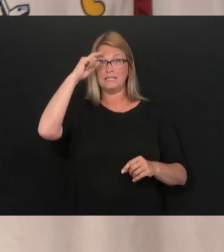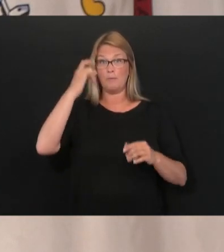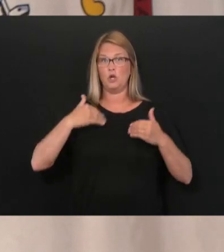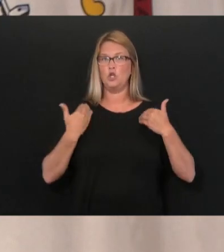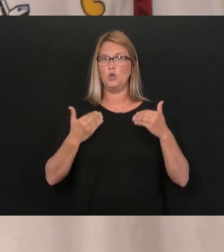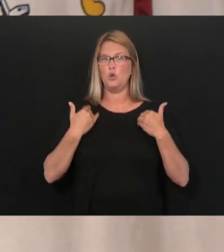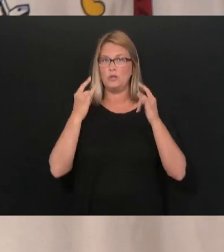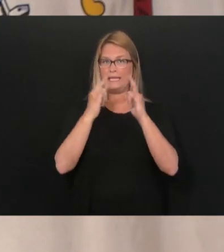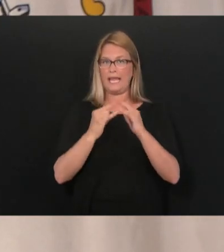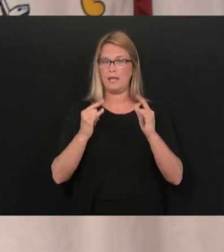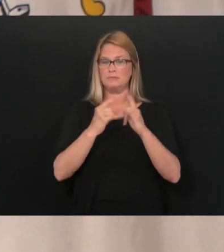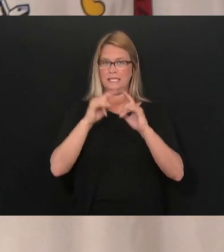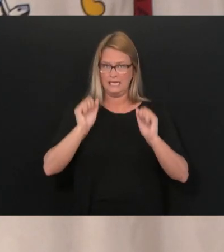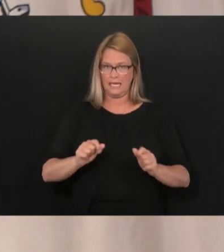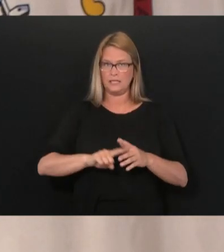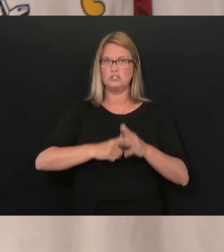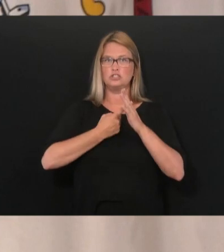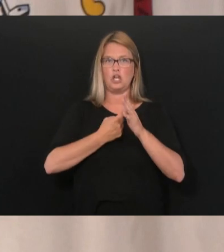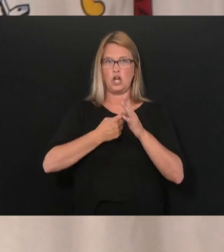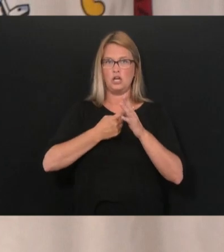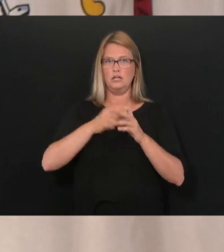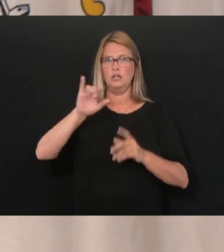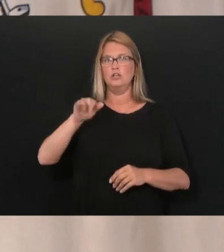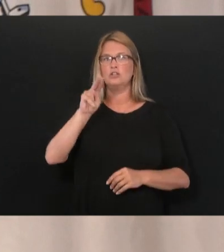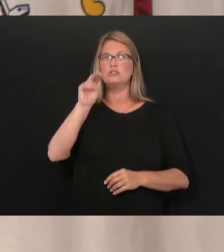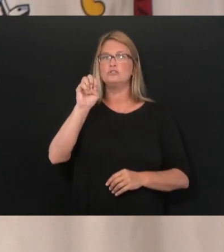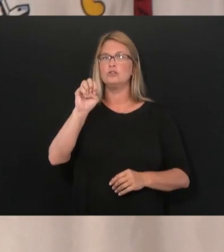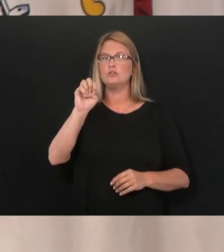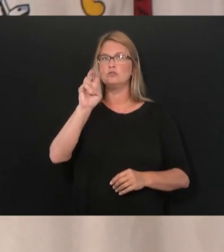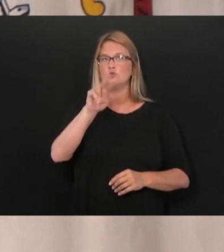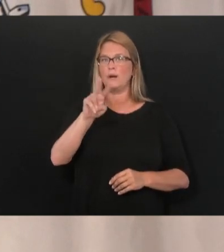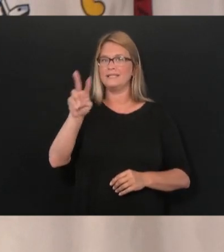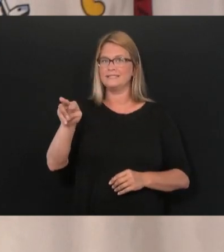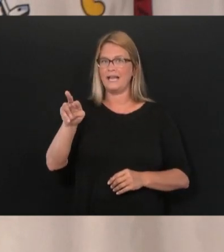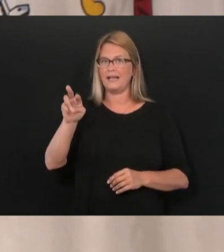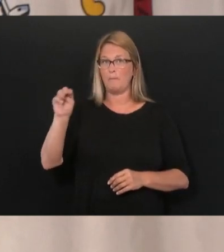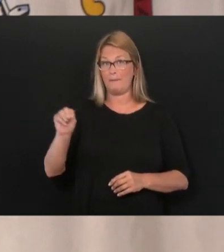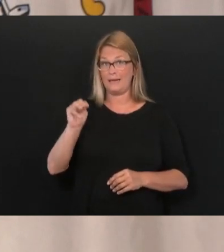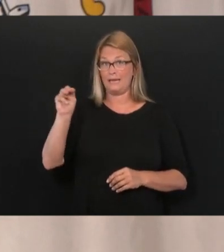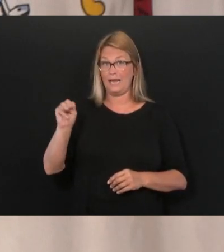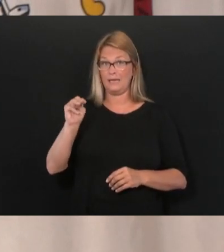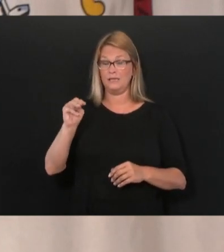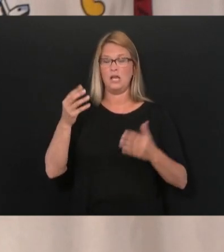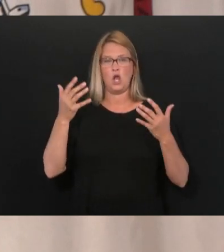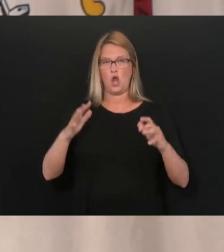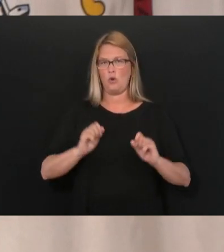resume next Monday, June the 22nd, and the guidelines for those are up.